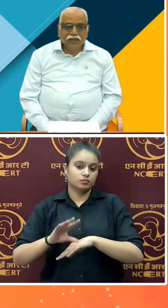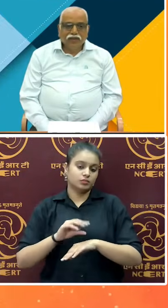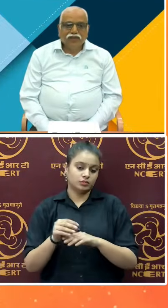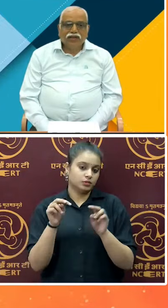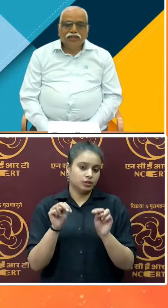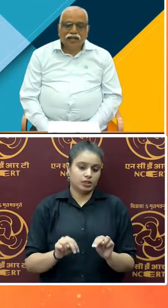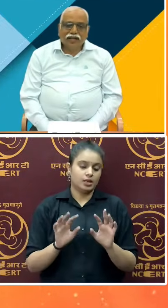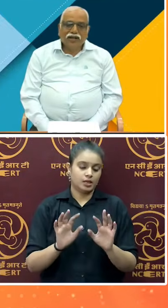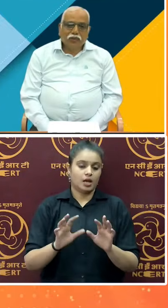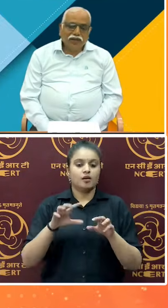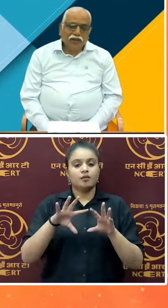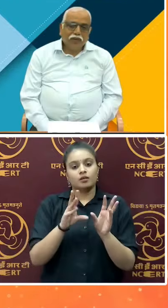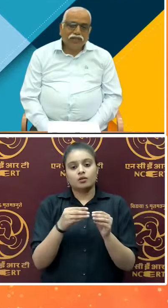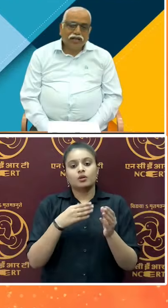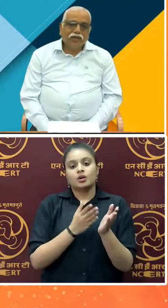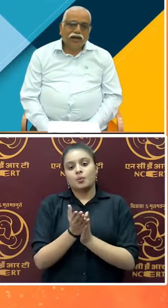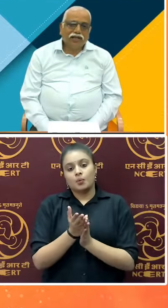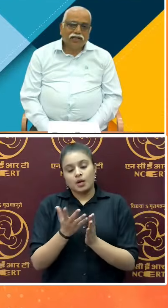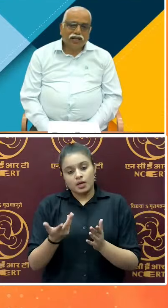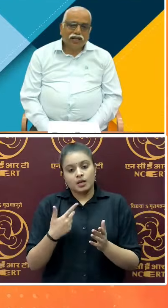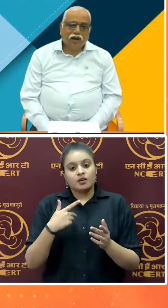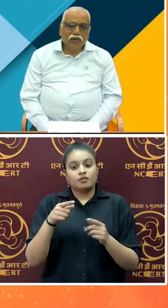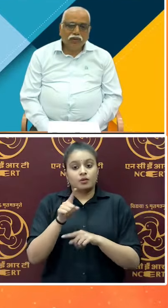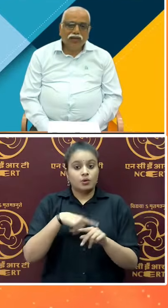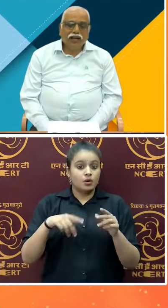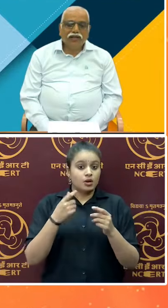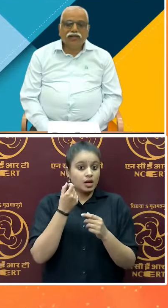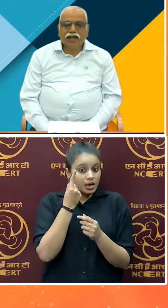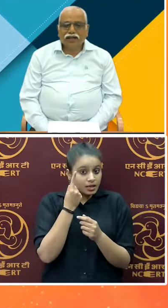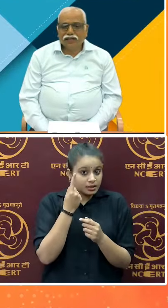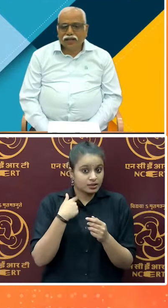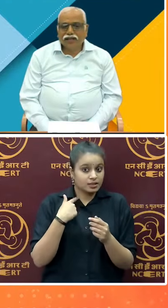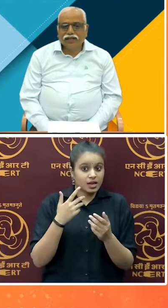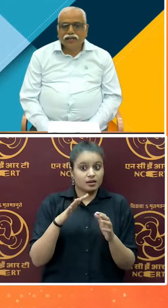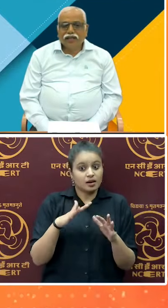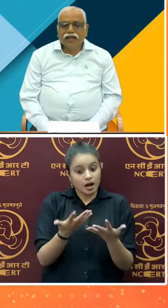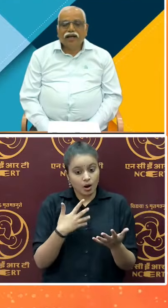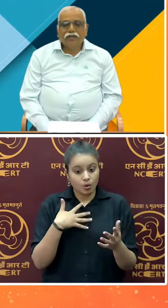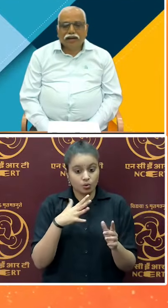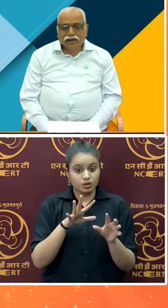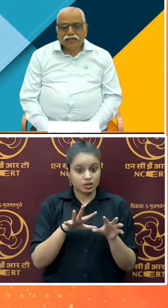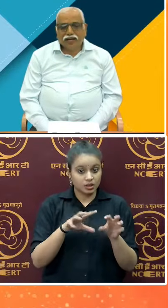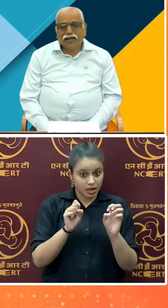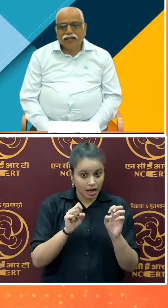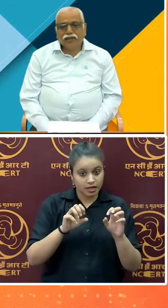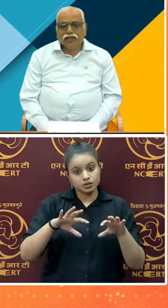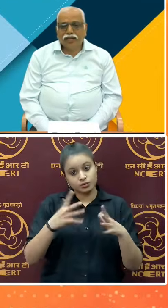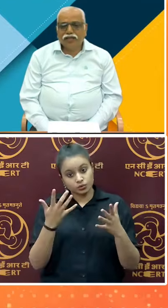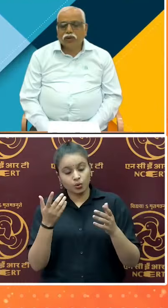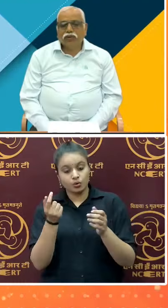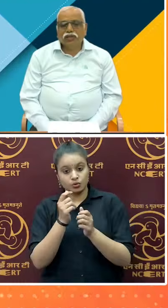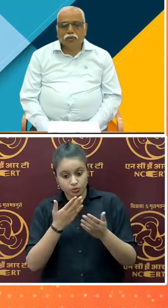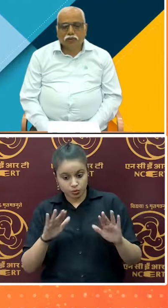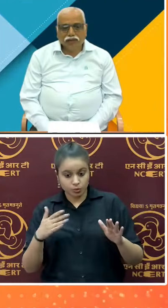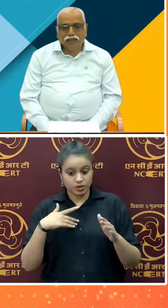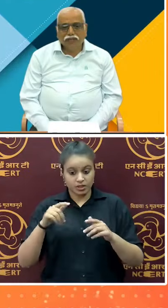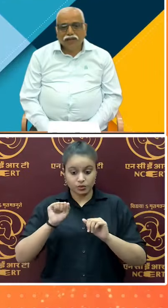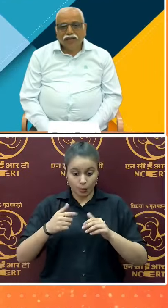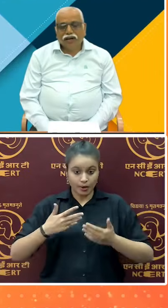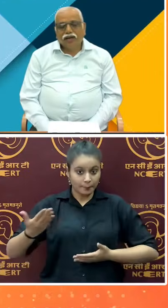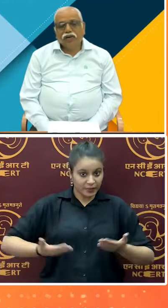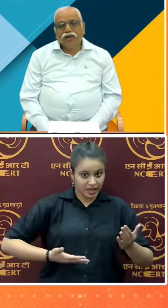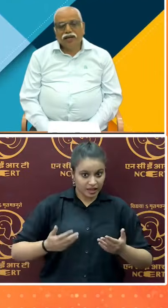services. So it is in that way we try to understand how do we understand the signs, and by understanding those signs, how do we support